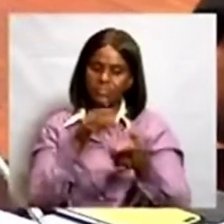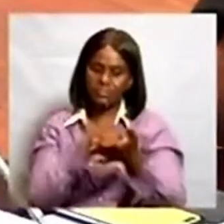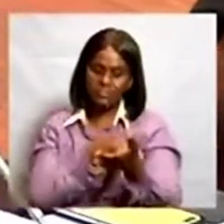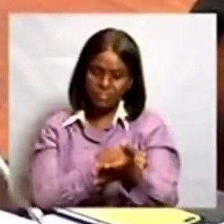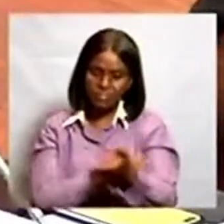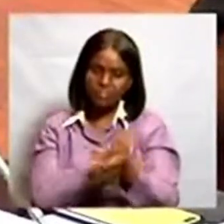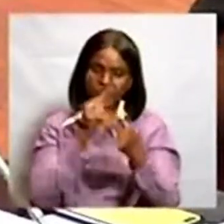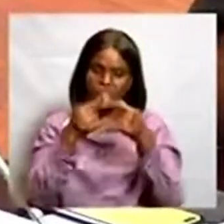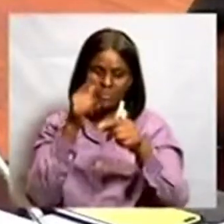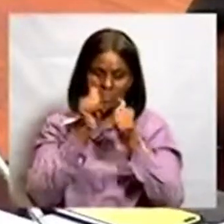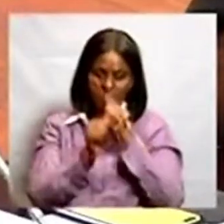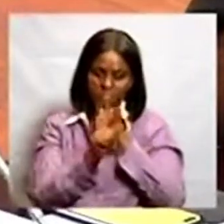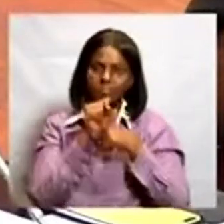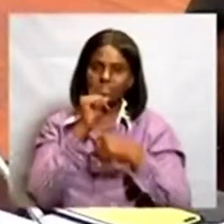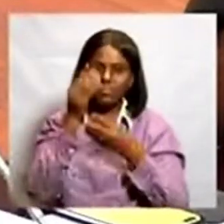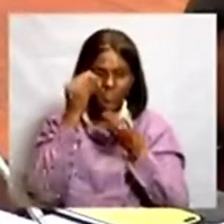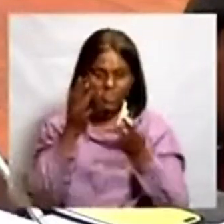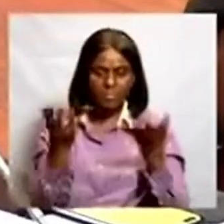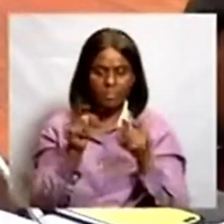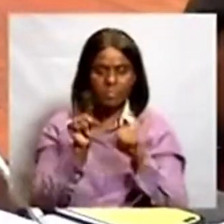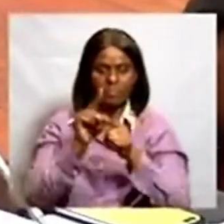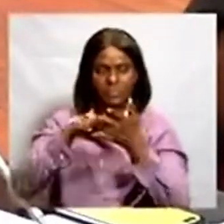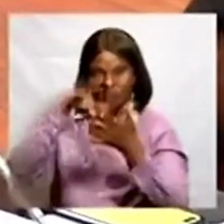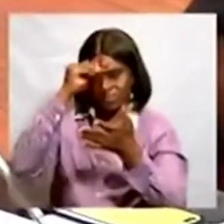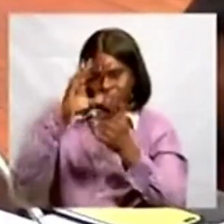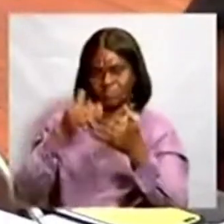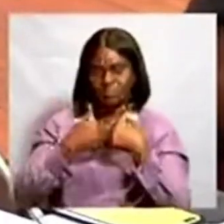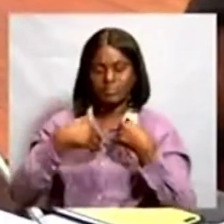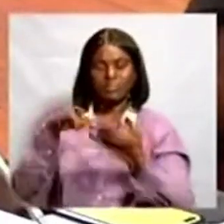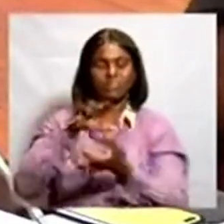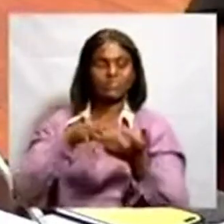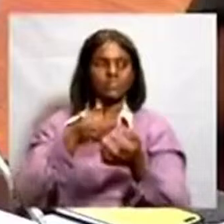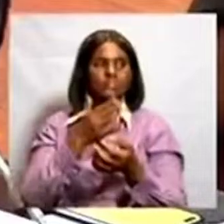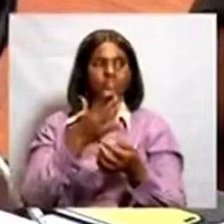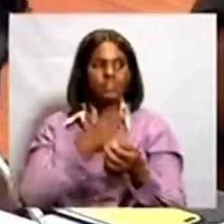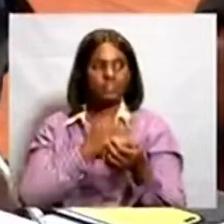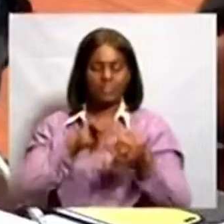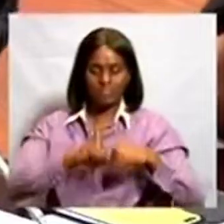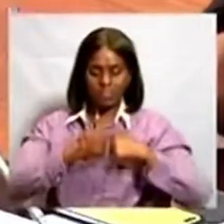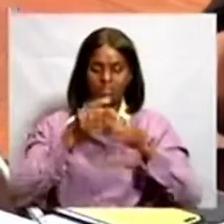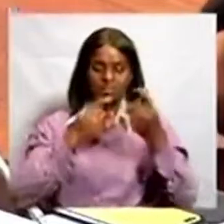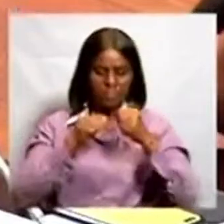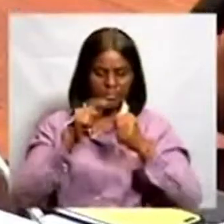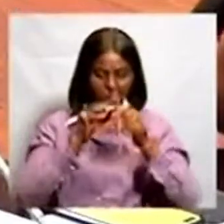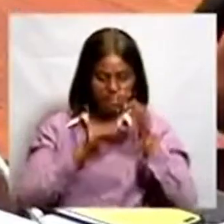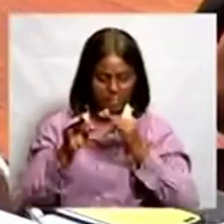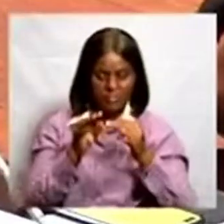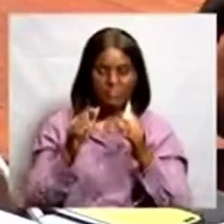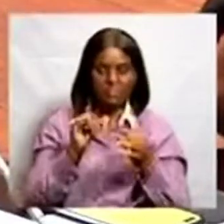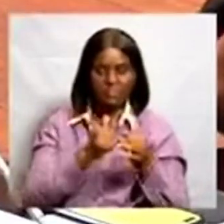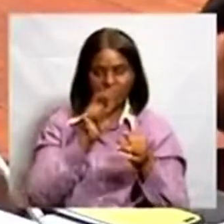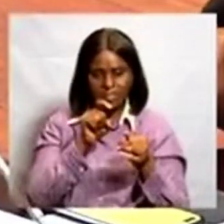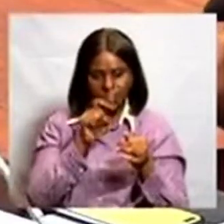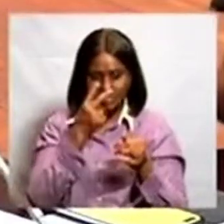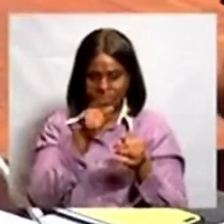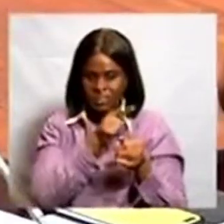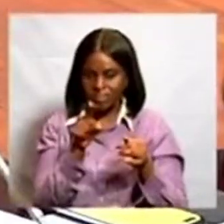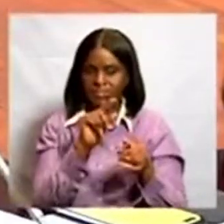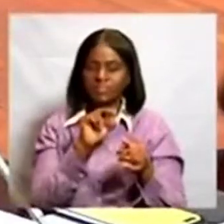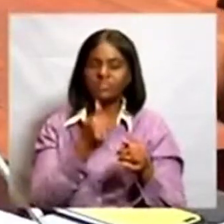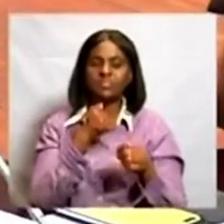not take place because not compliant. The learners are inconvenienced. My point I'm trying to say, I think we need to look as we are making this